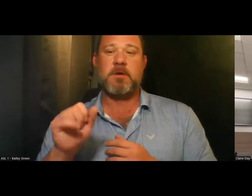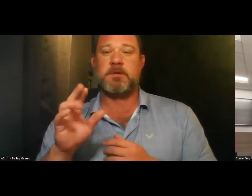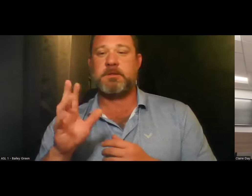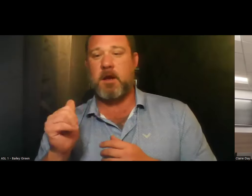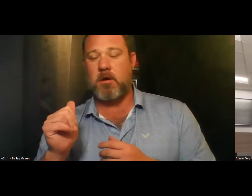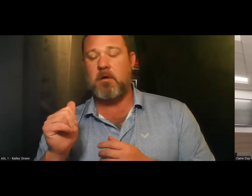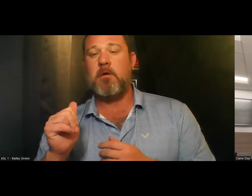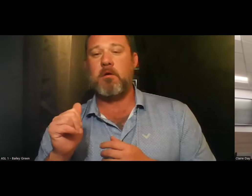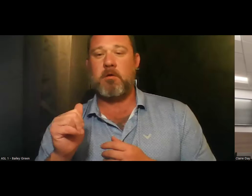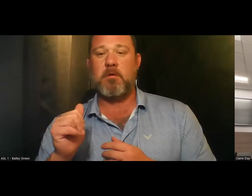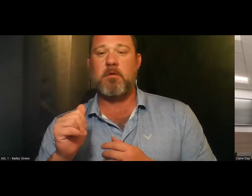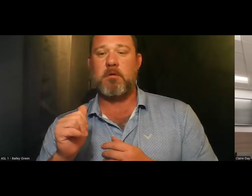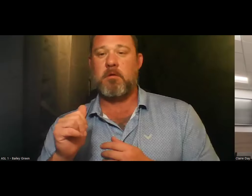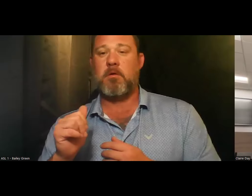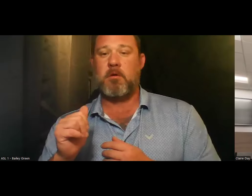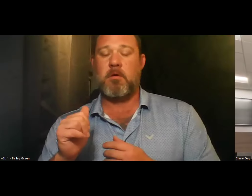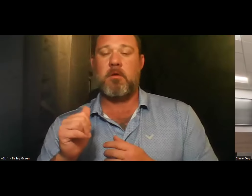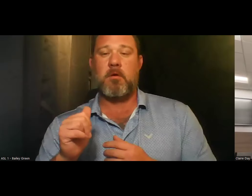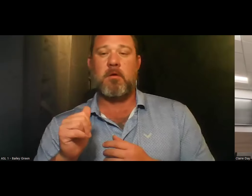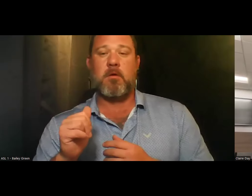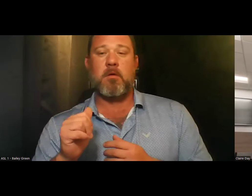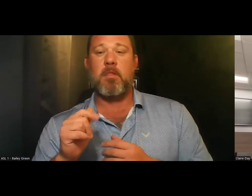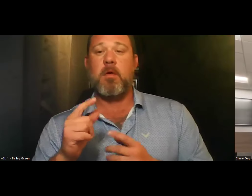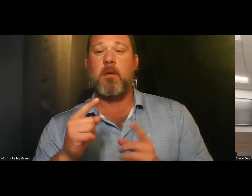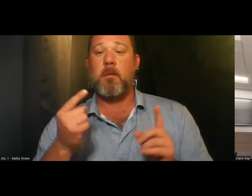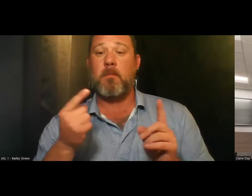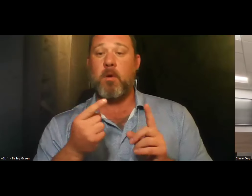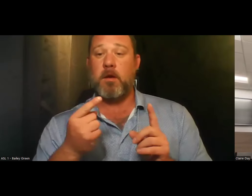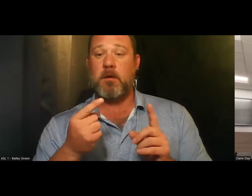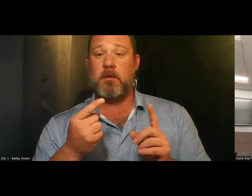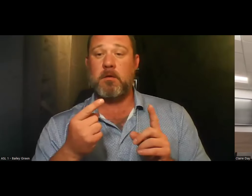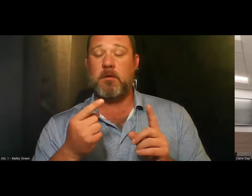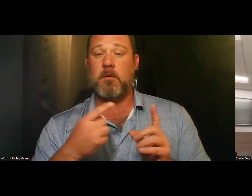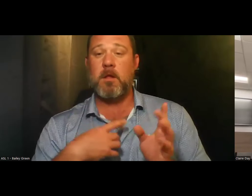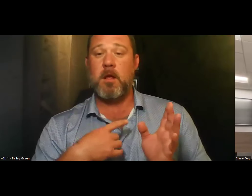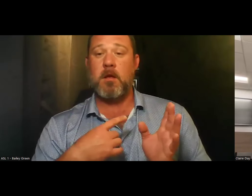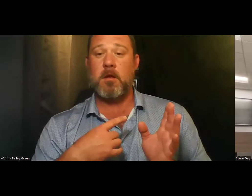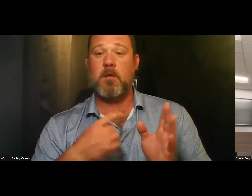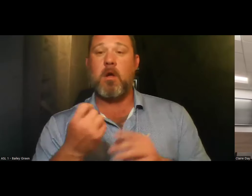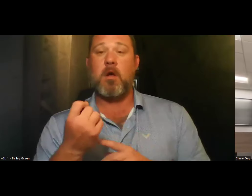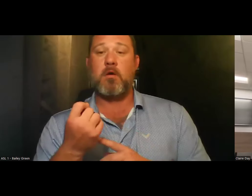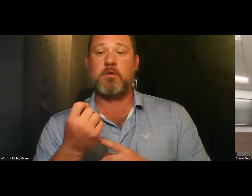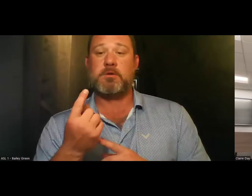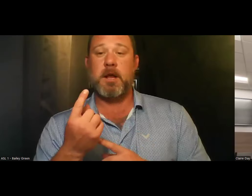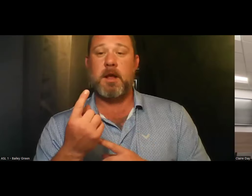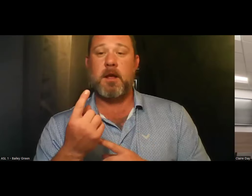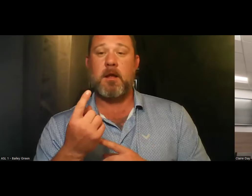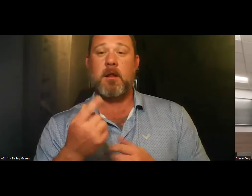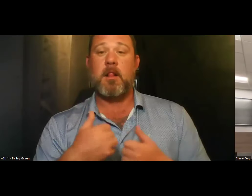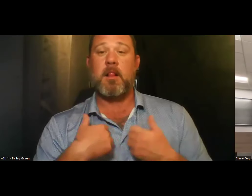Farias, my colleague here on the committee. The point of Pointer, as we like to say, was really to understand whether or not